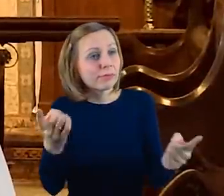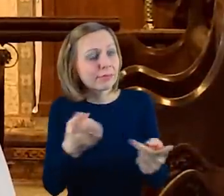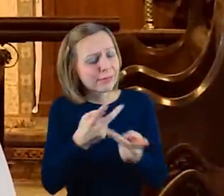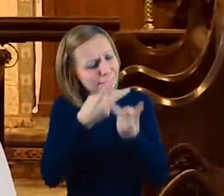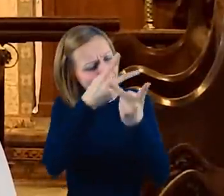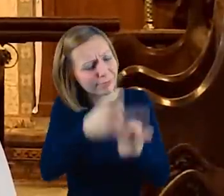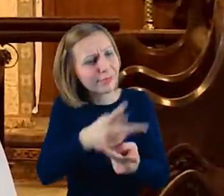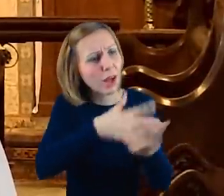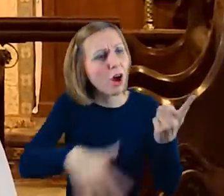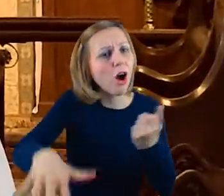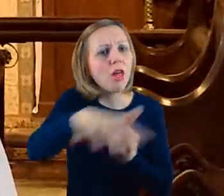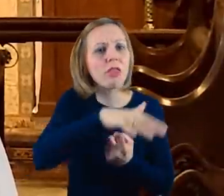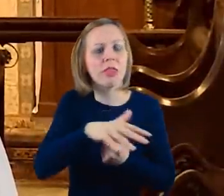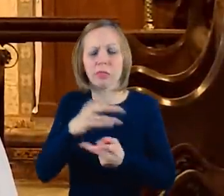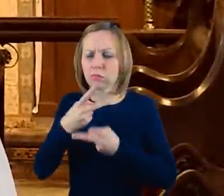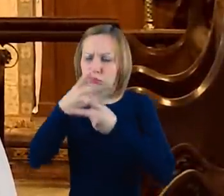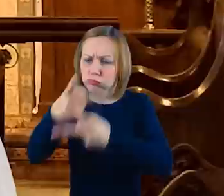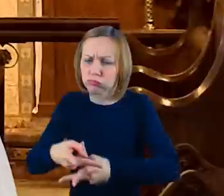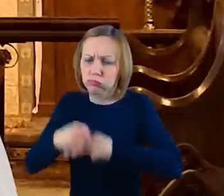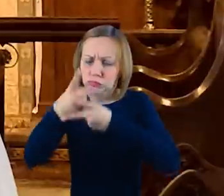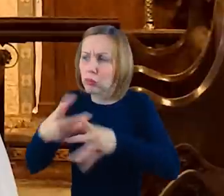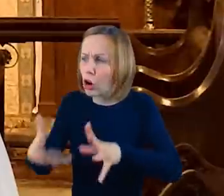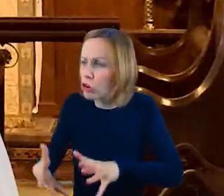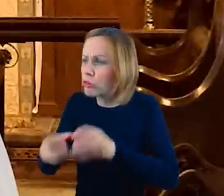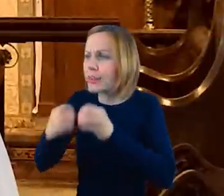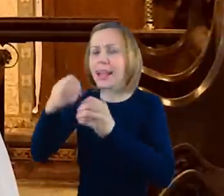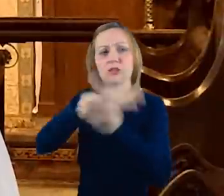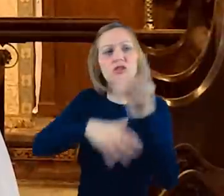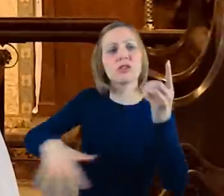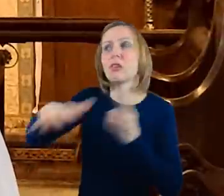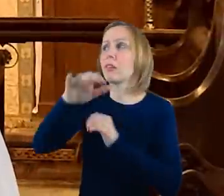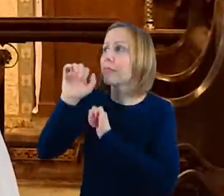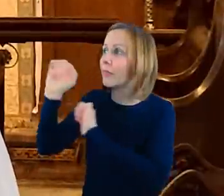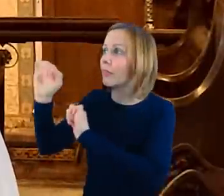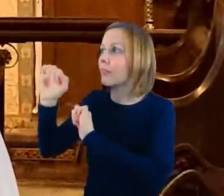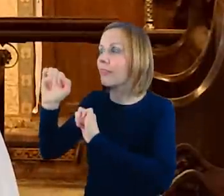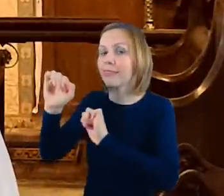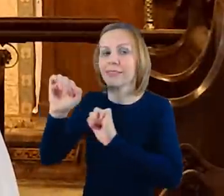for God's good creation, and bring forth the fruits of